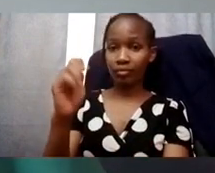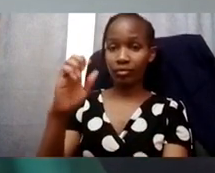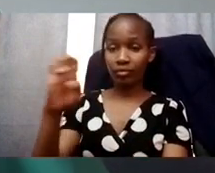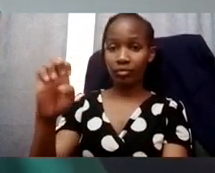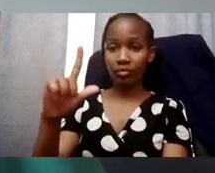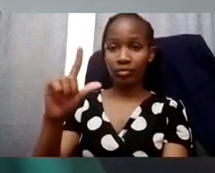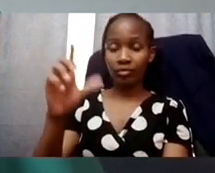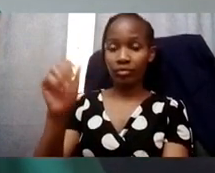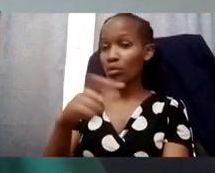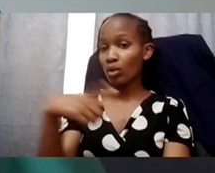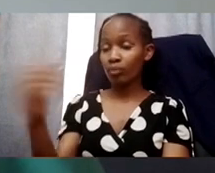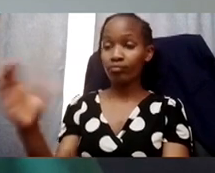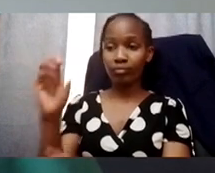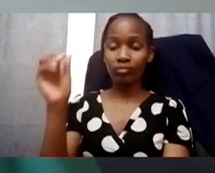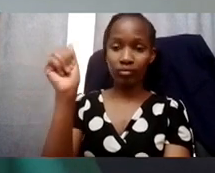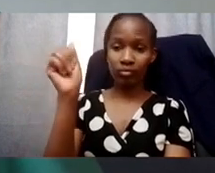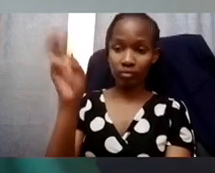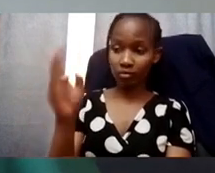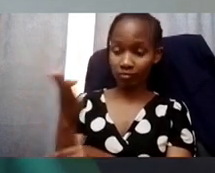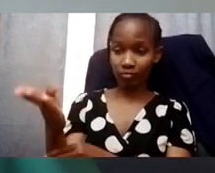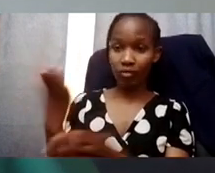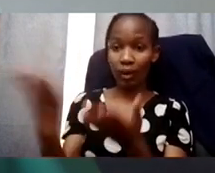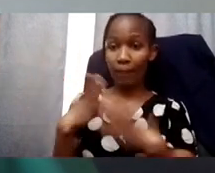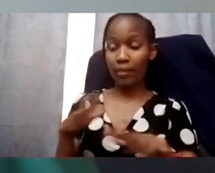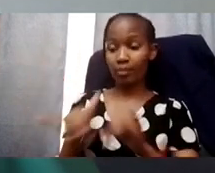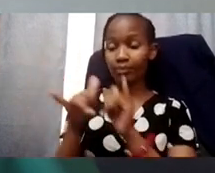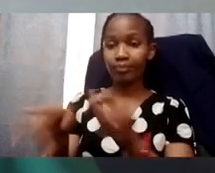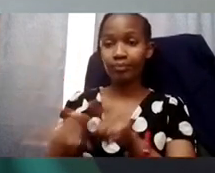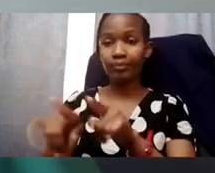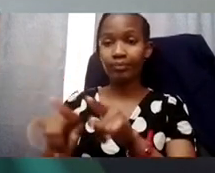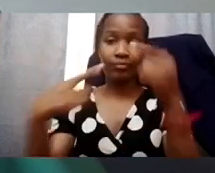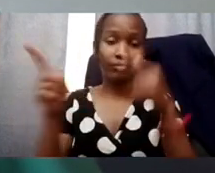camp. We organized a competition, and we selected,